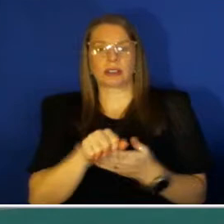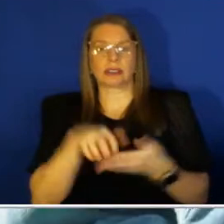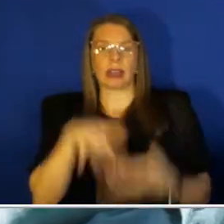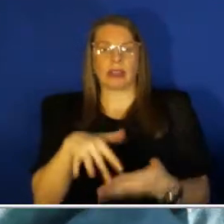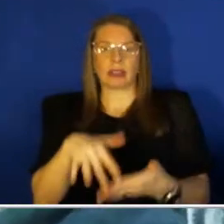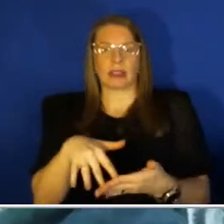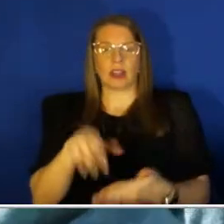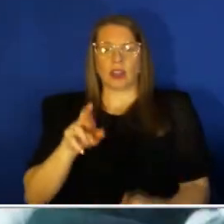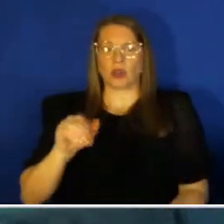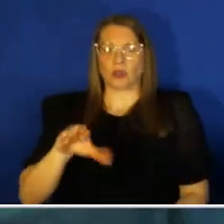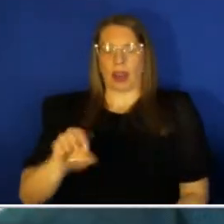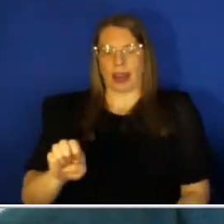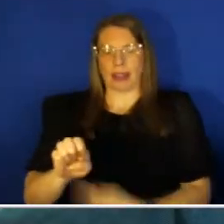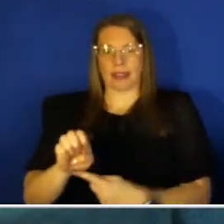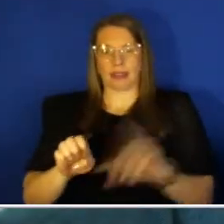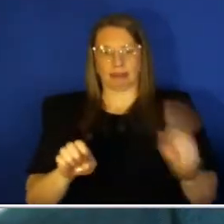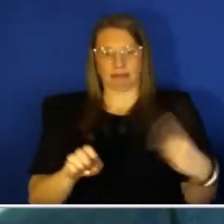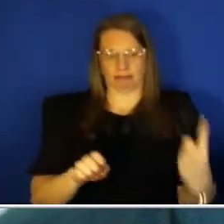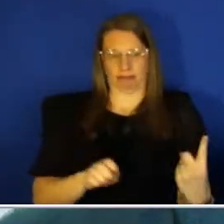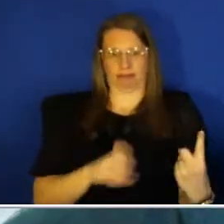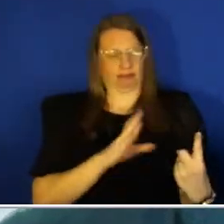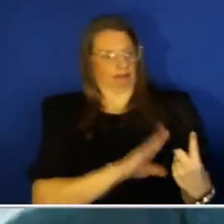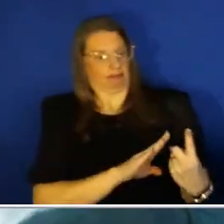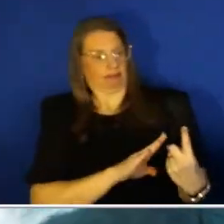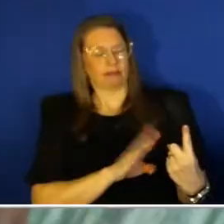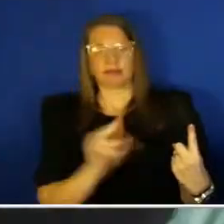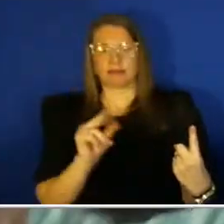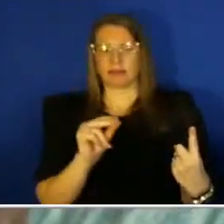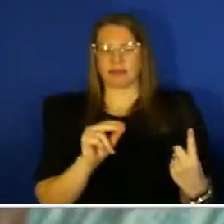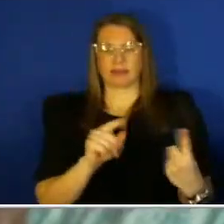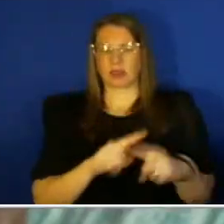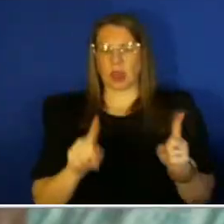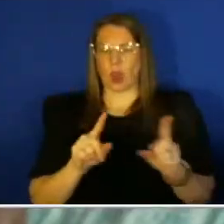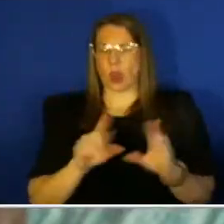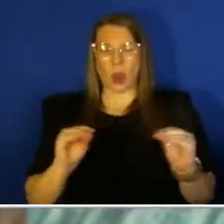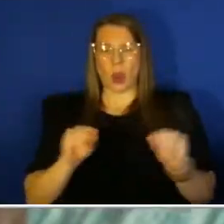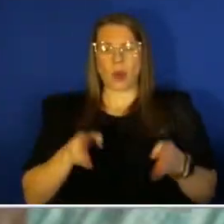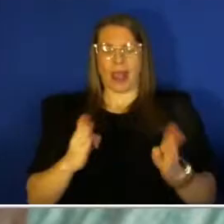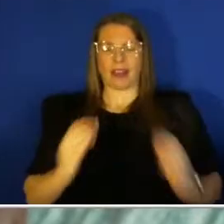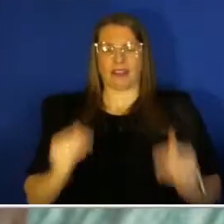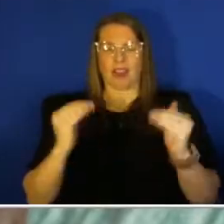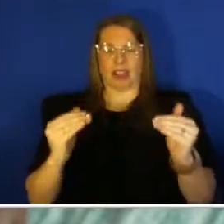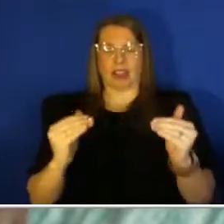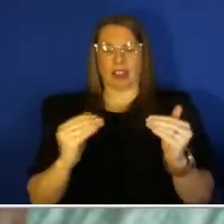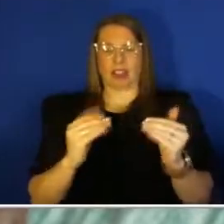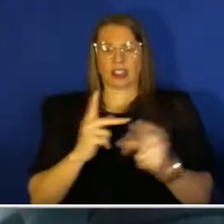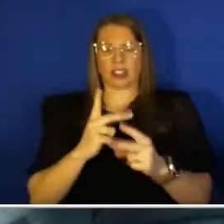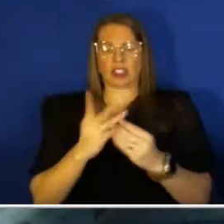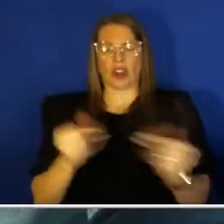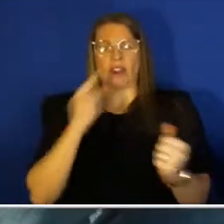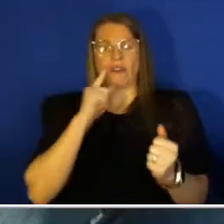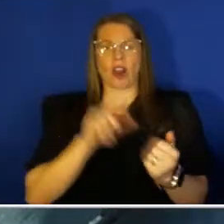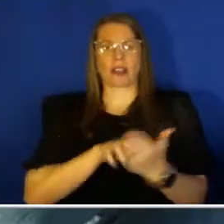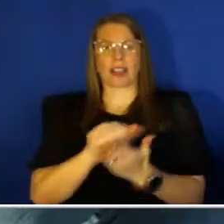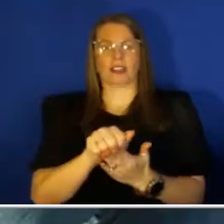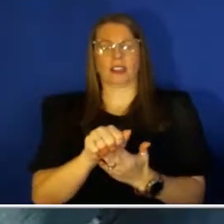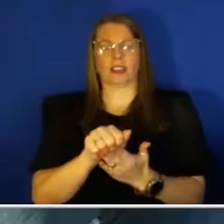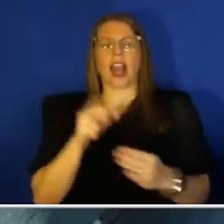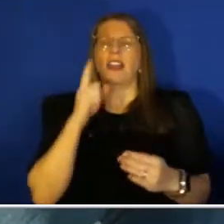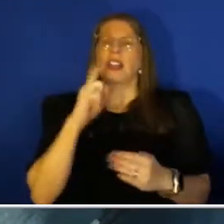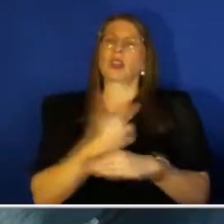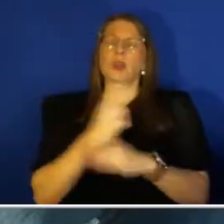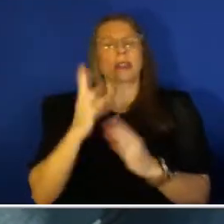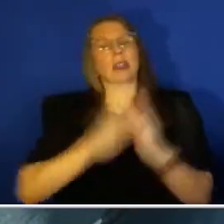ones going through these clinical trials, there's no way that we could advance the cure for cancer. I think using murals as a